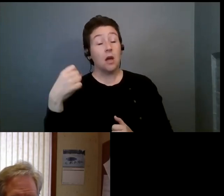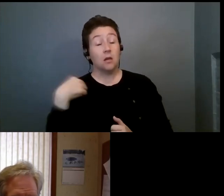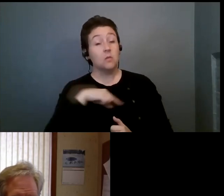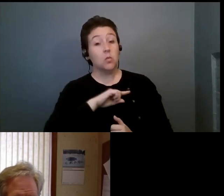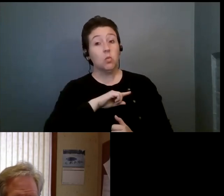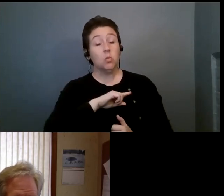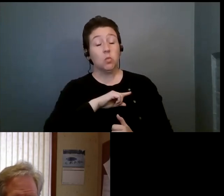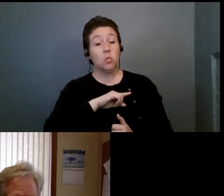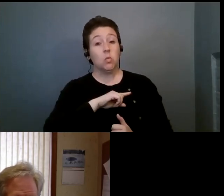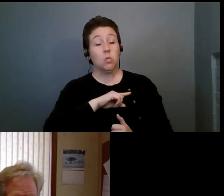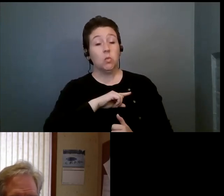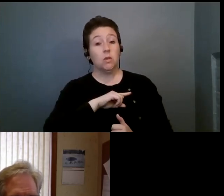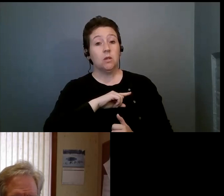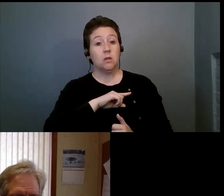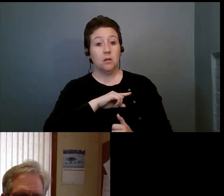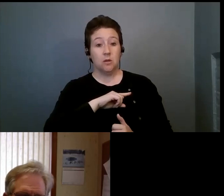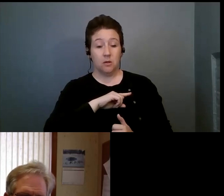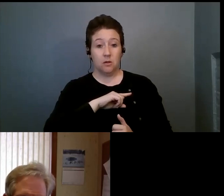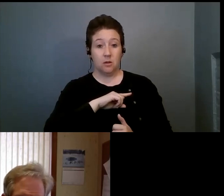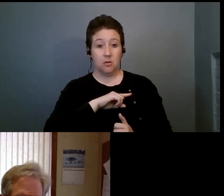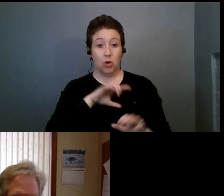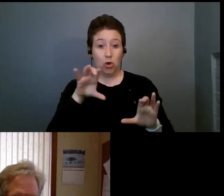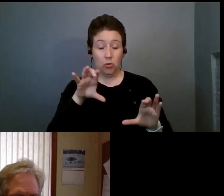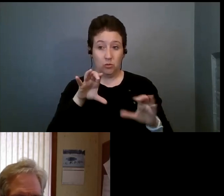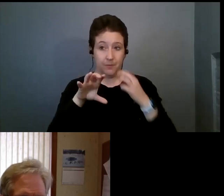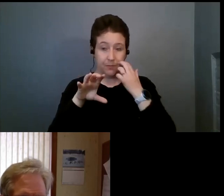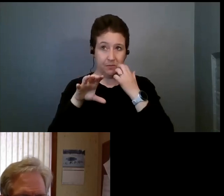making as